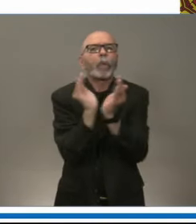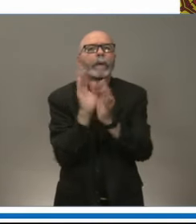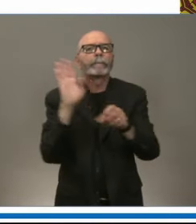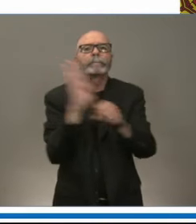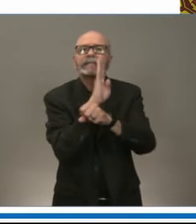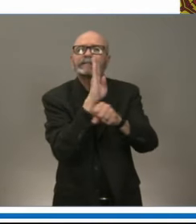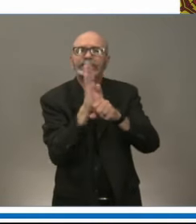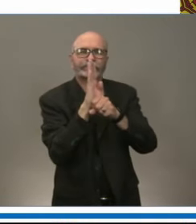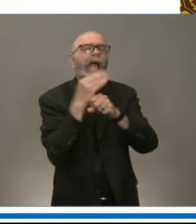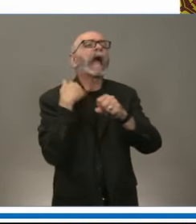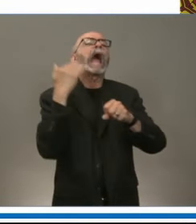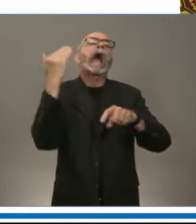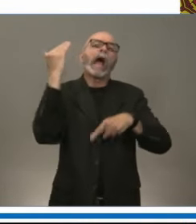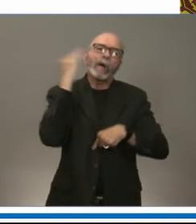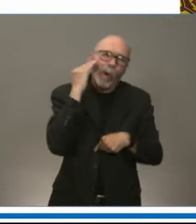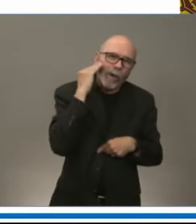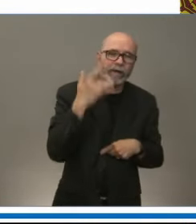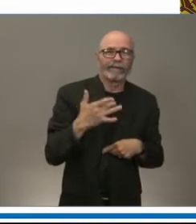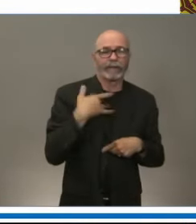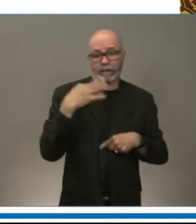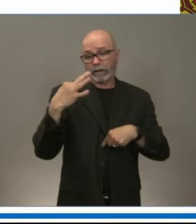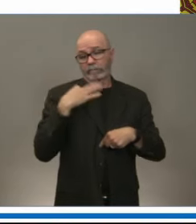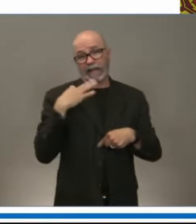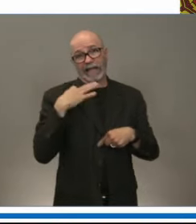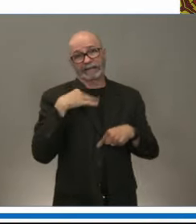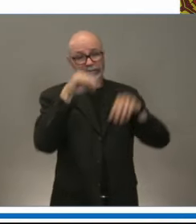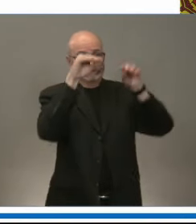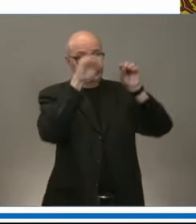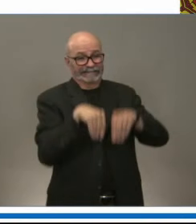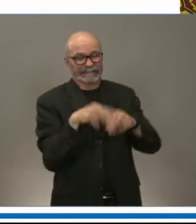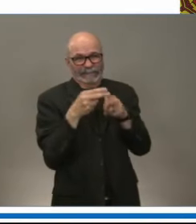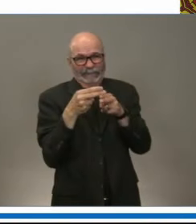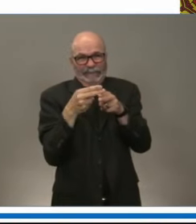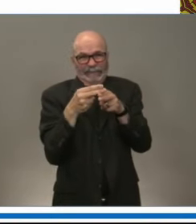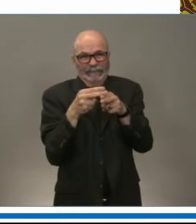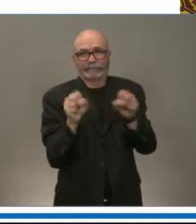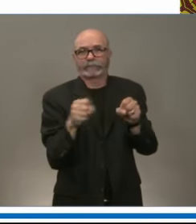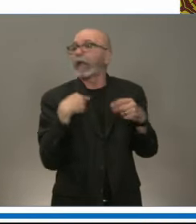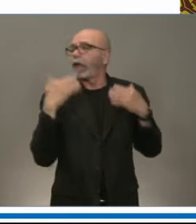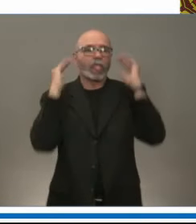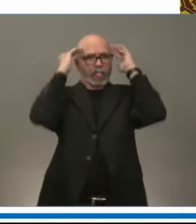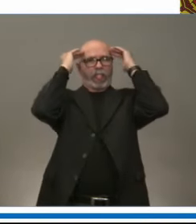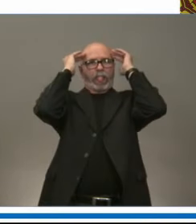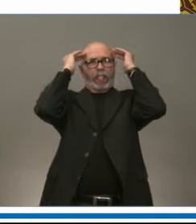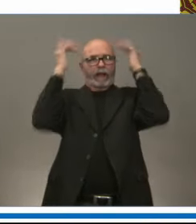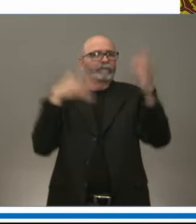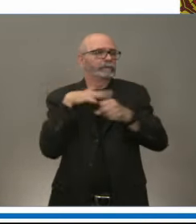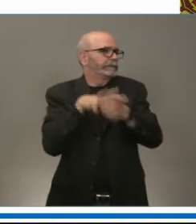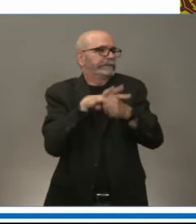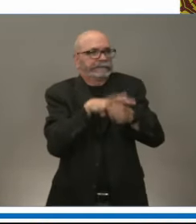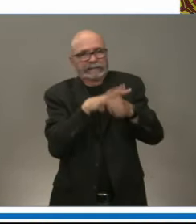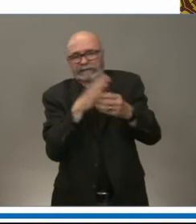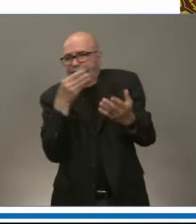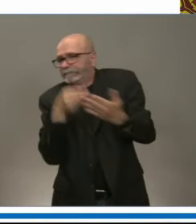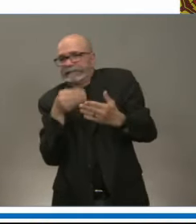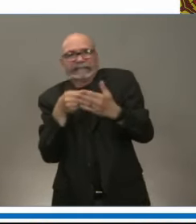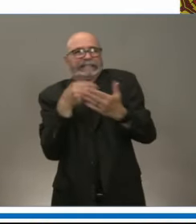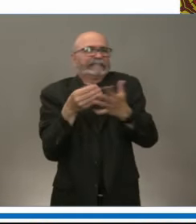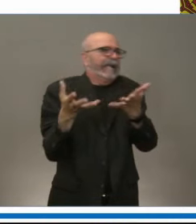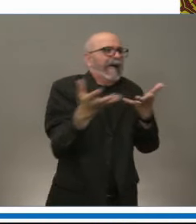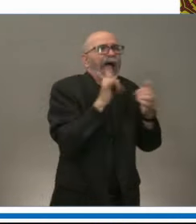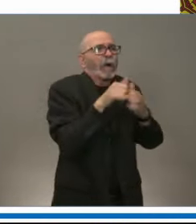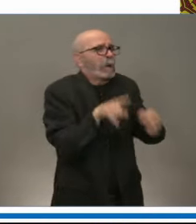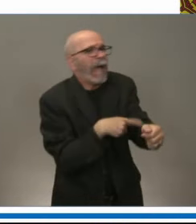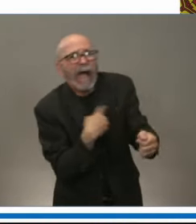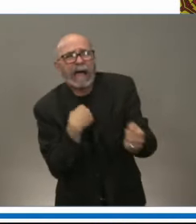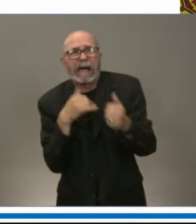started to be accepted in the coming days. People are stressed about money and wondering how long they should wait before they expect to see money in their accounts through these